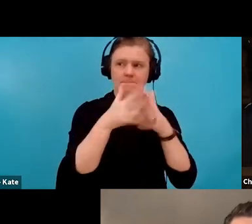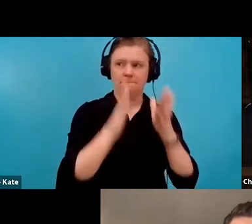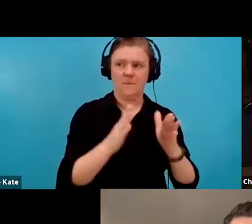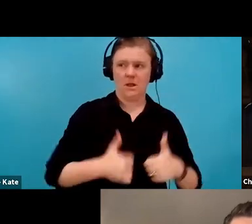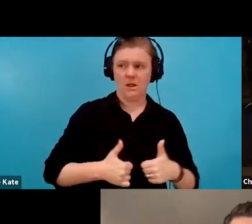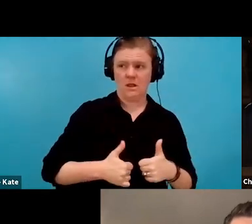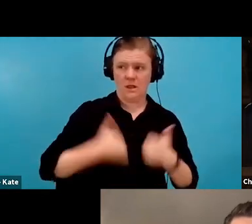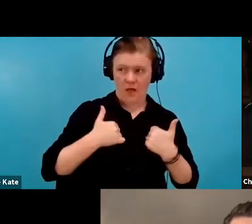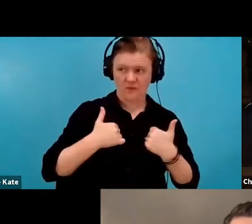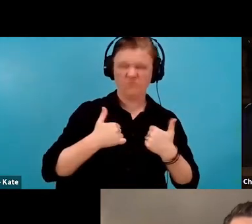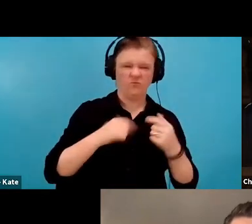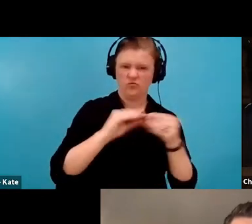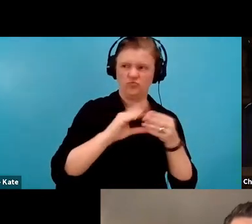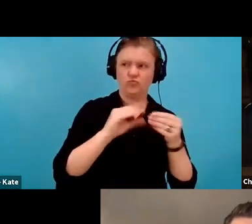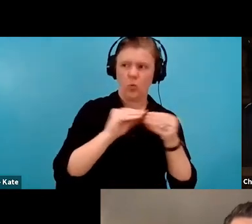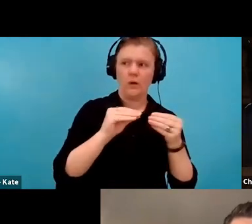story about